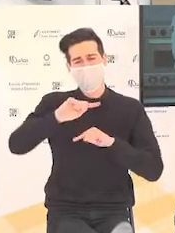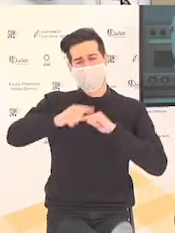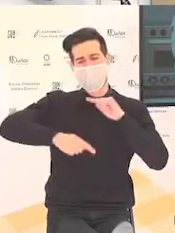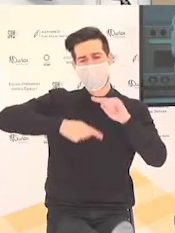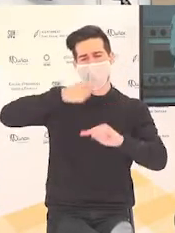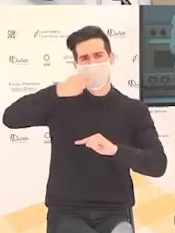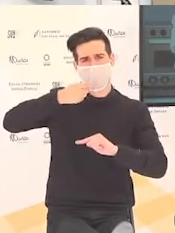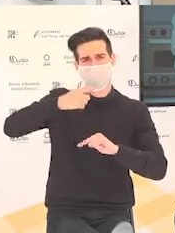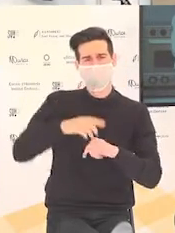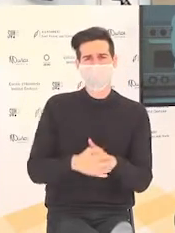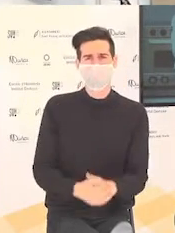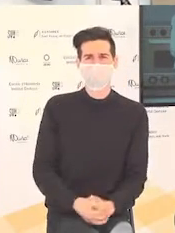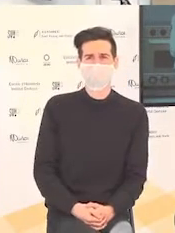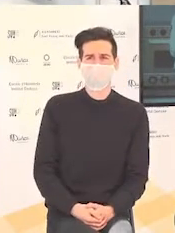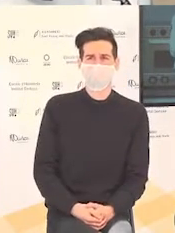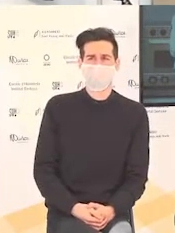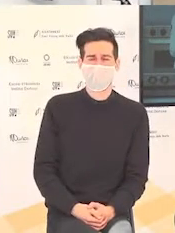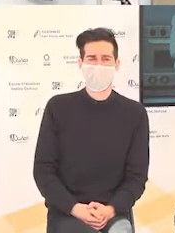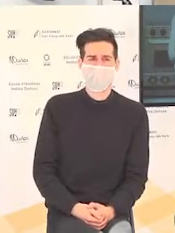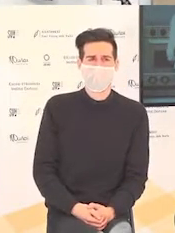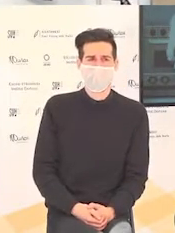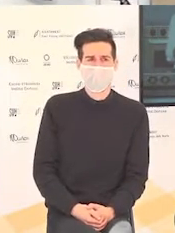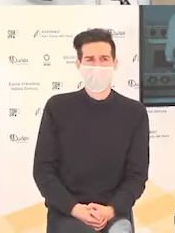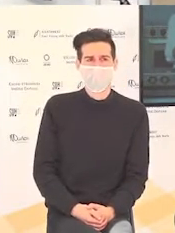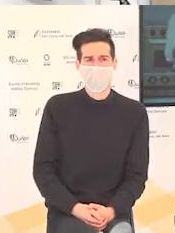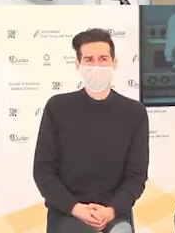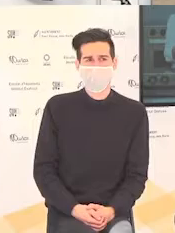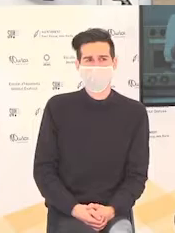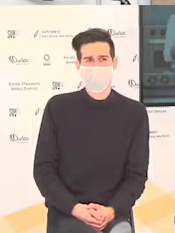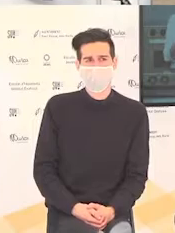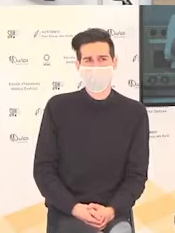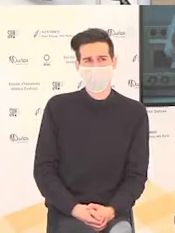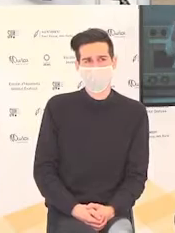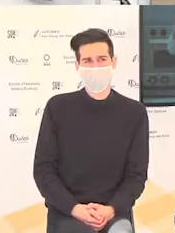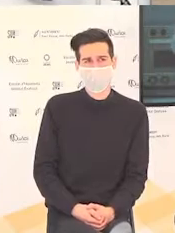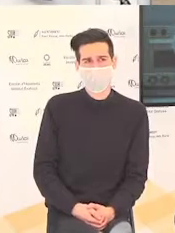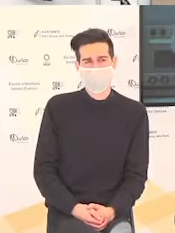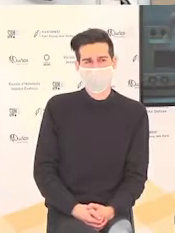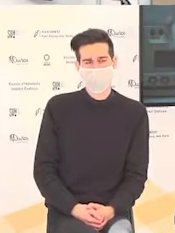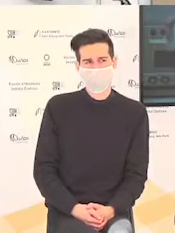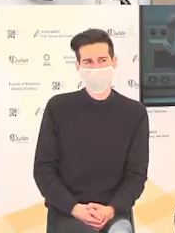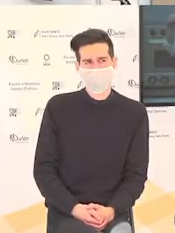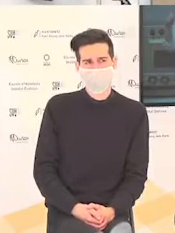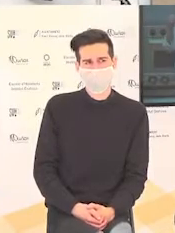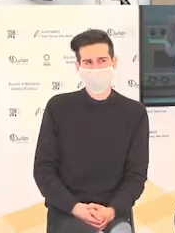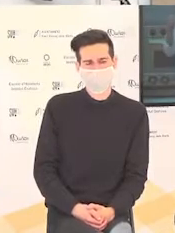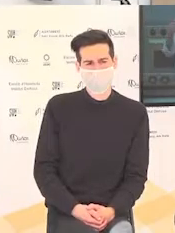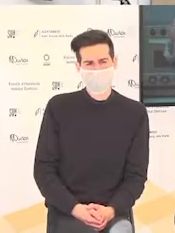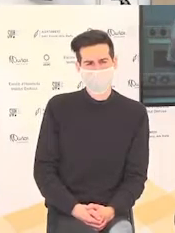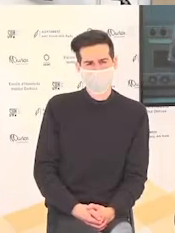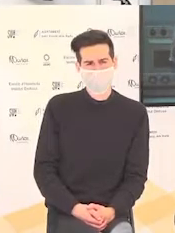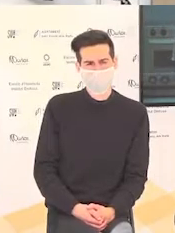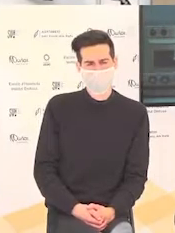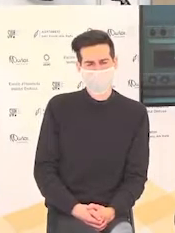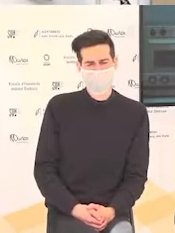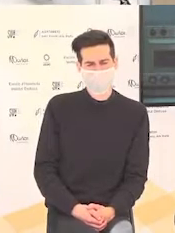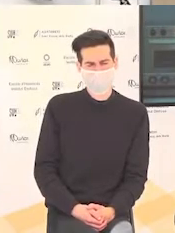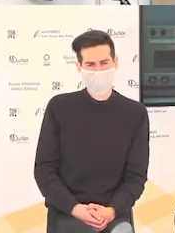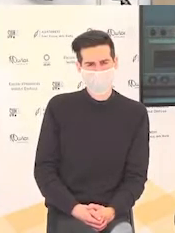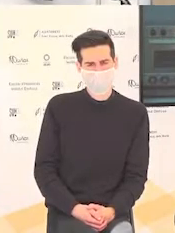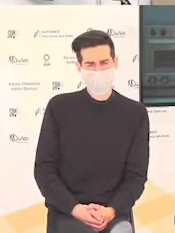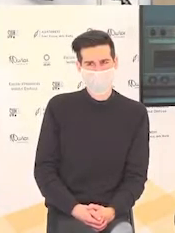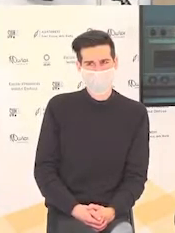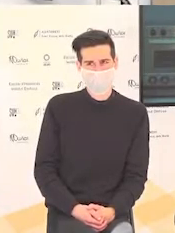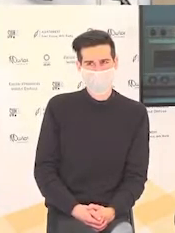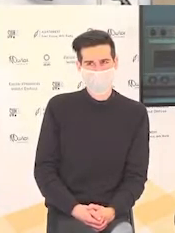glucose, just a stick, so that my meringue, so that if you're in a pastry shop, that the meringue doesn't slide off as you're holding on to the